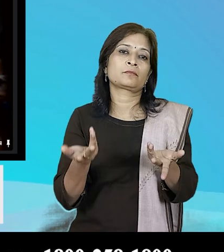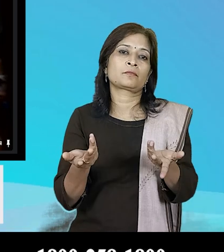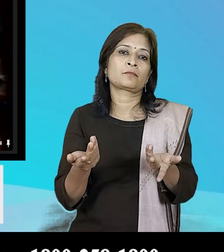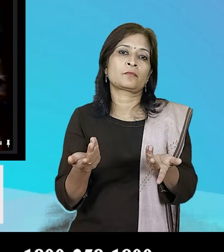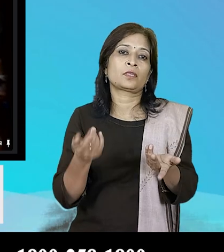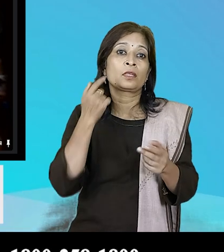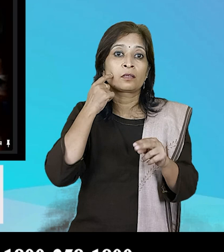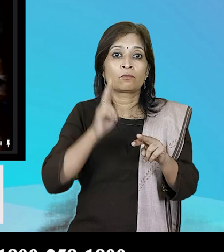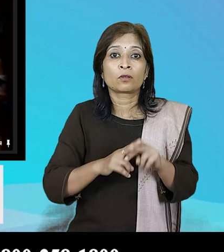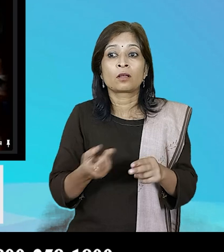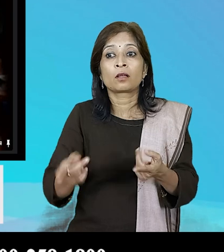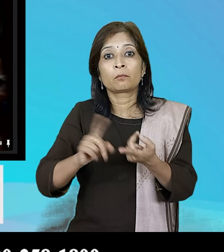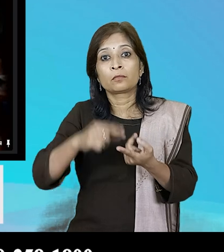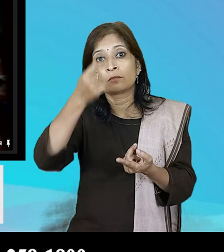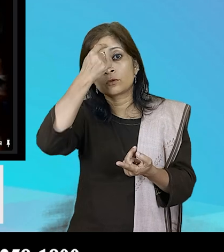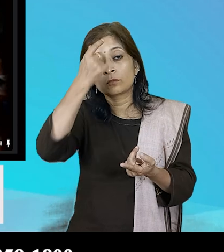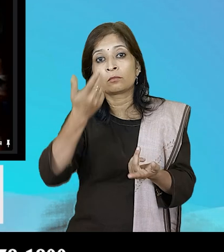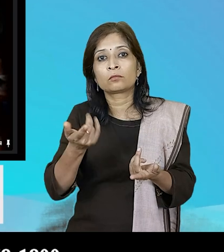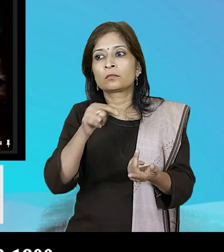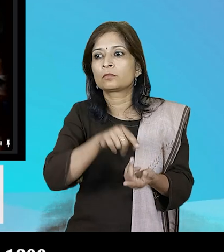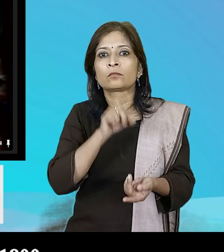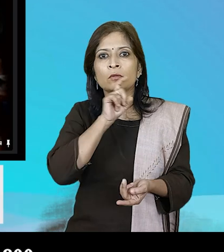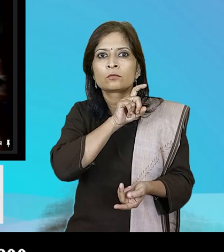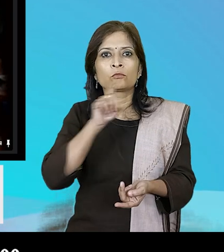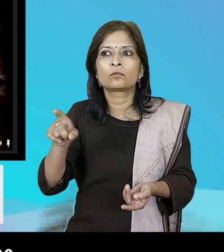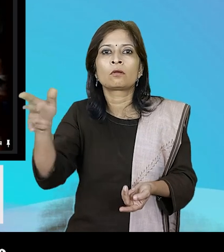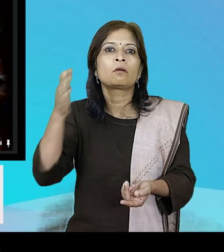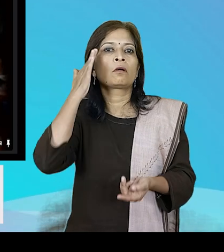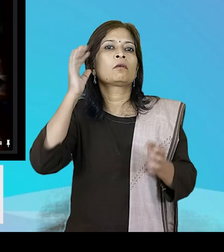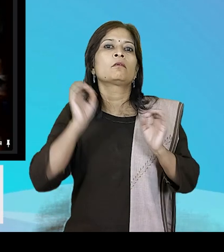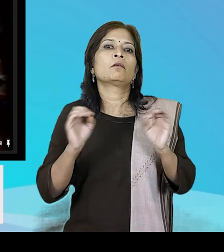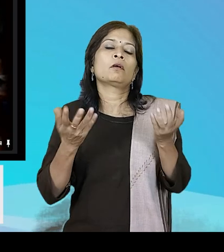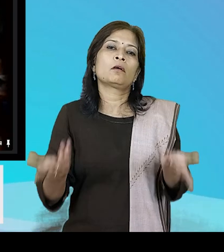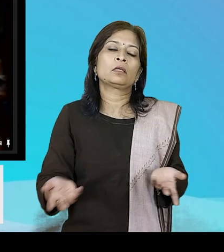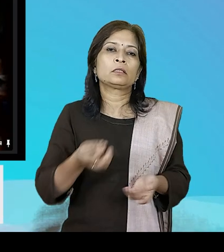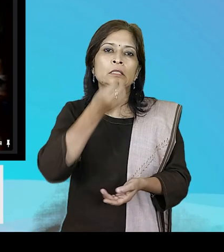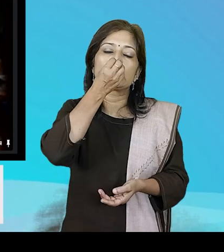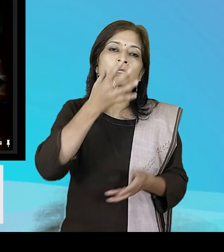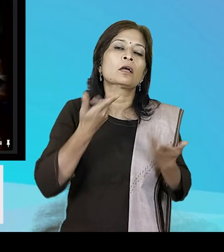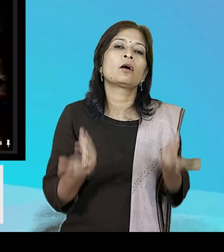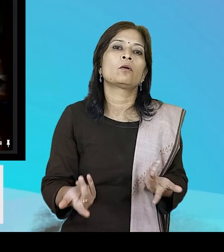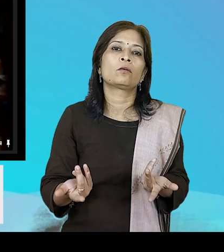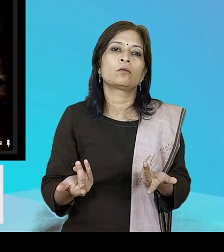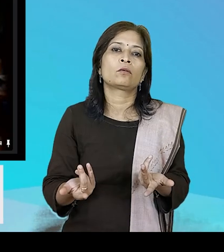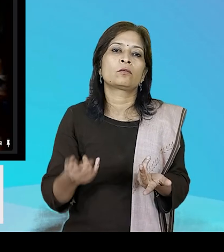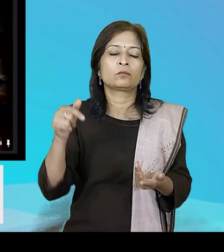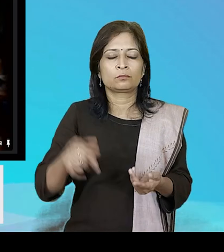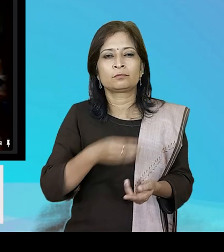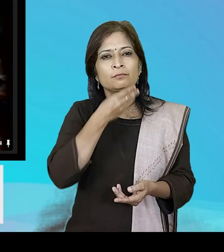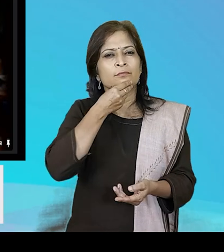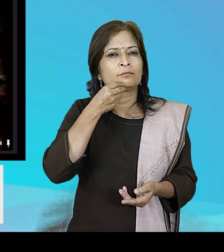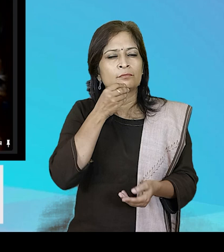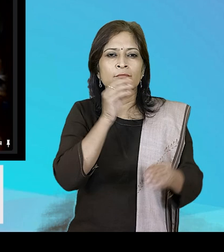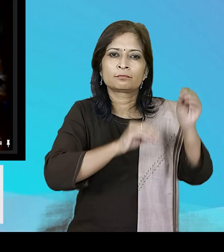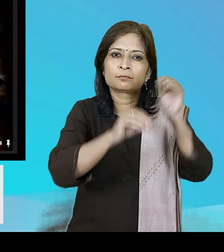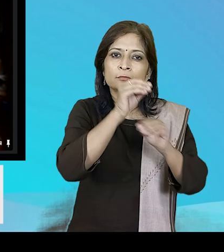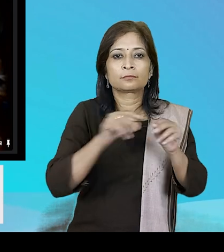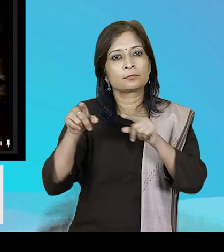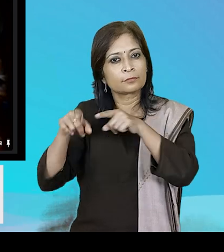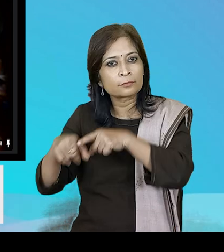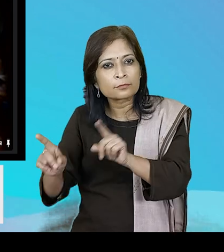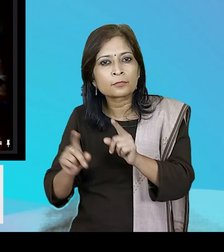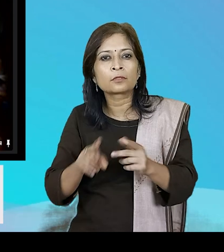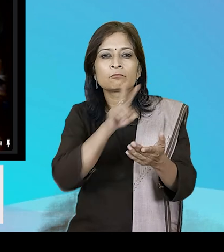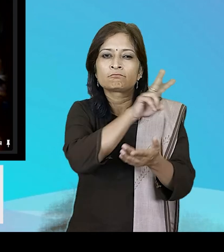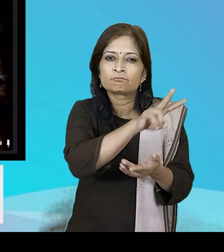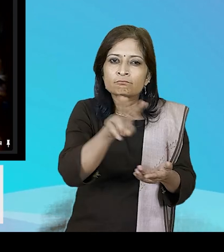to reply to our queries, and it will be a more seamless and easy process. So fill the Yeah. correct information, fill